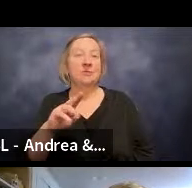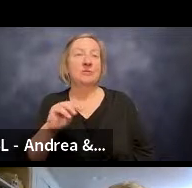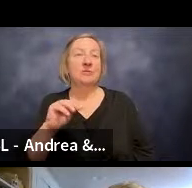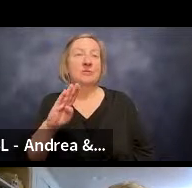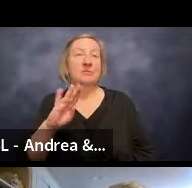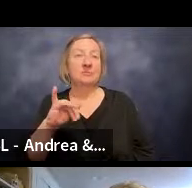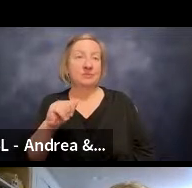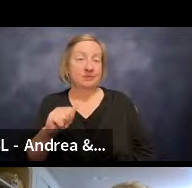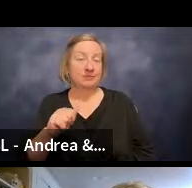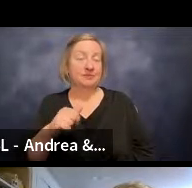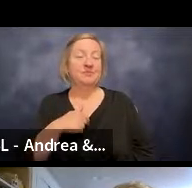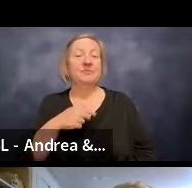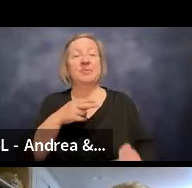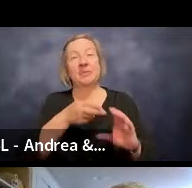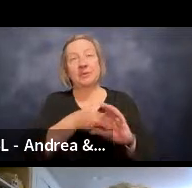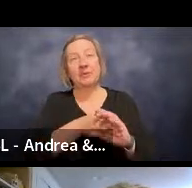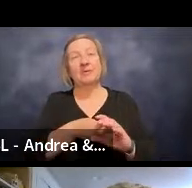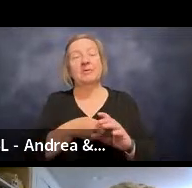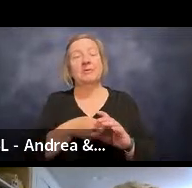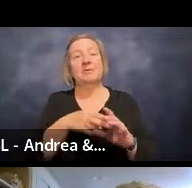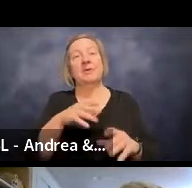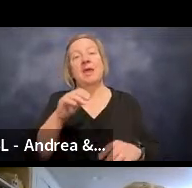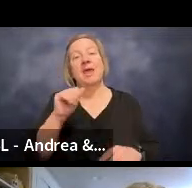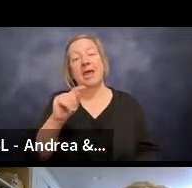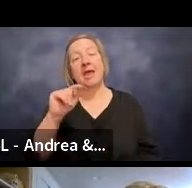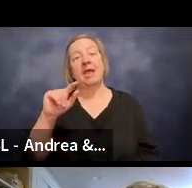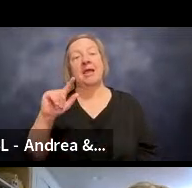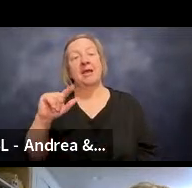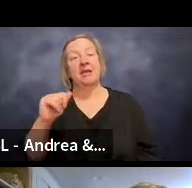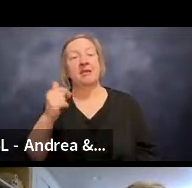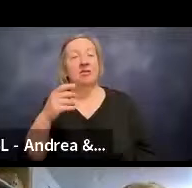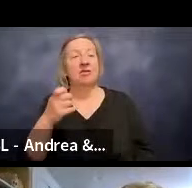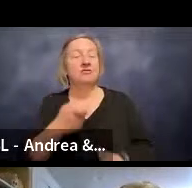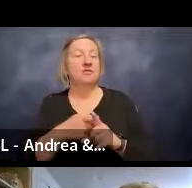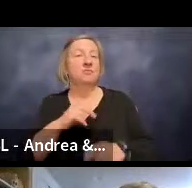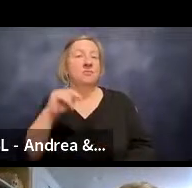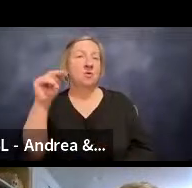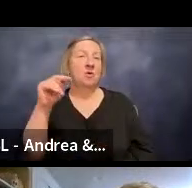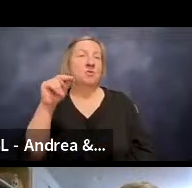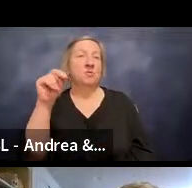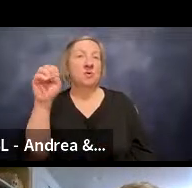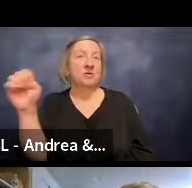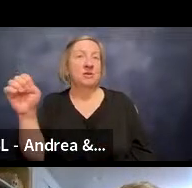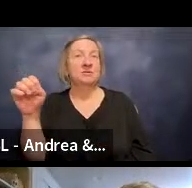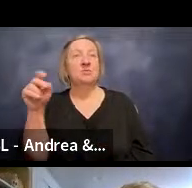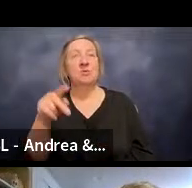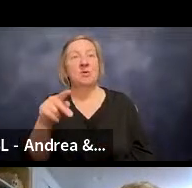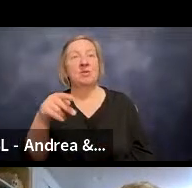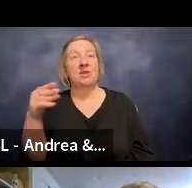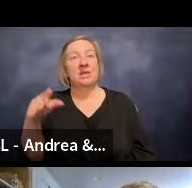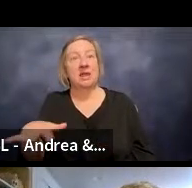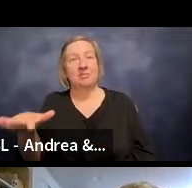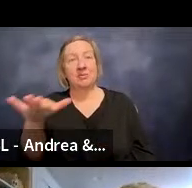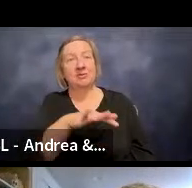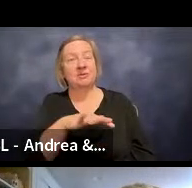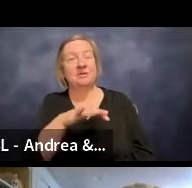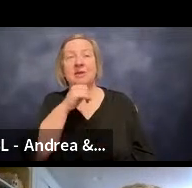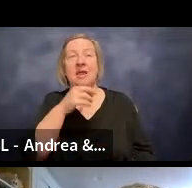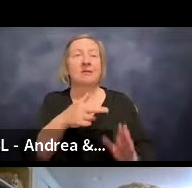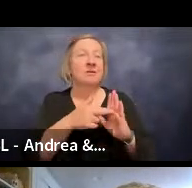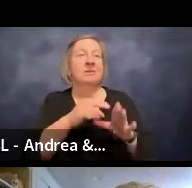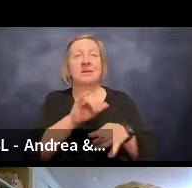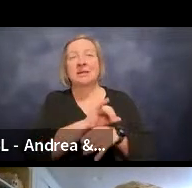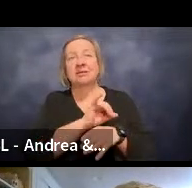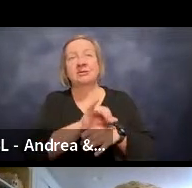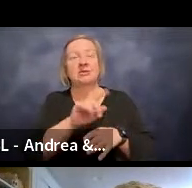a participant at large from the Northeast Portland neighborhood. So not representing an industry, just